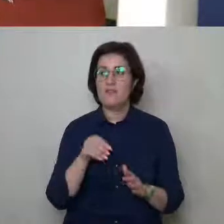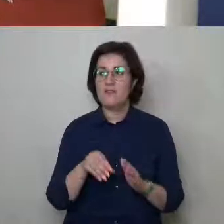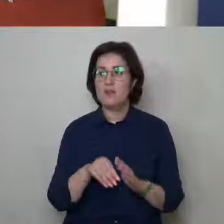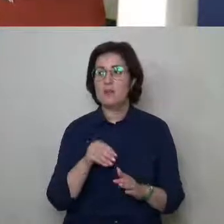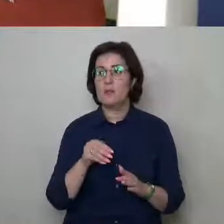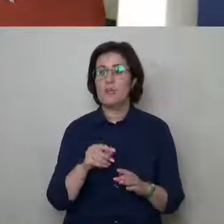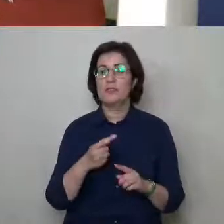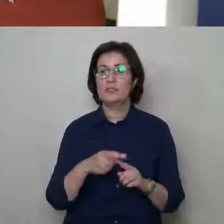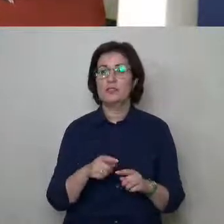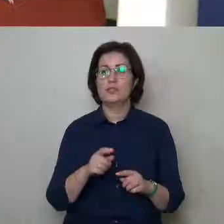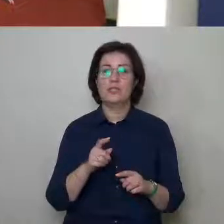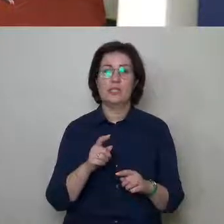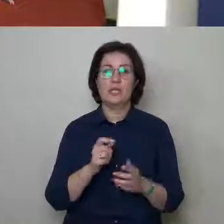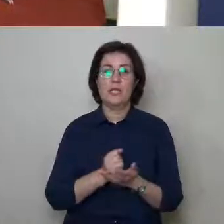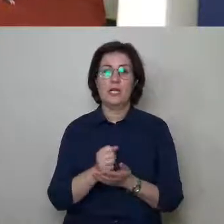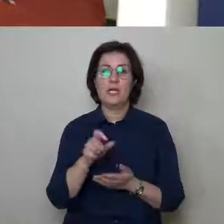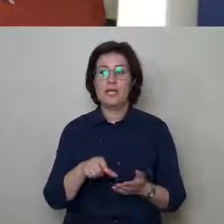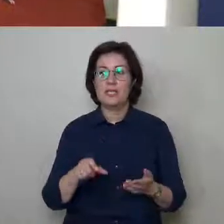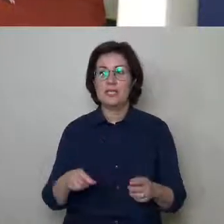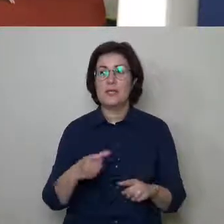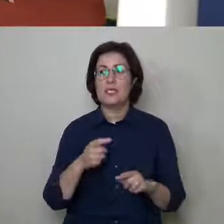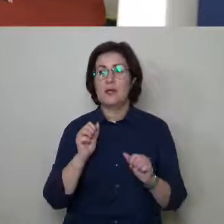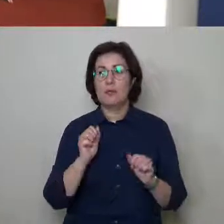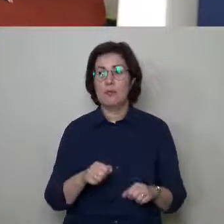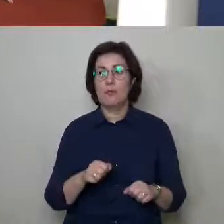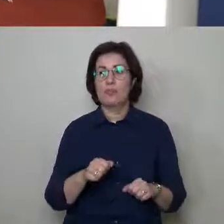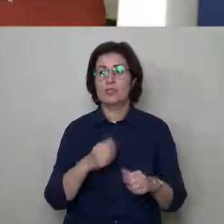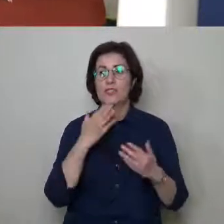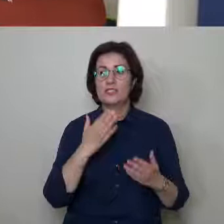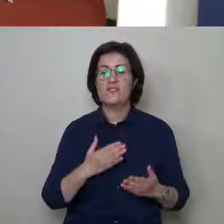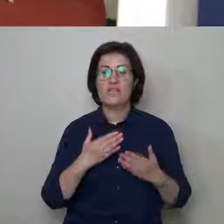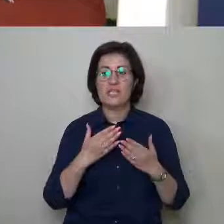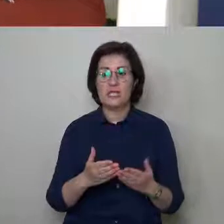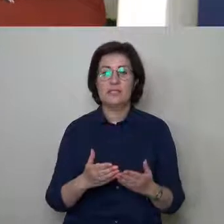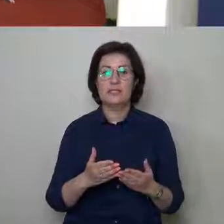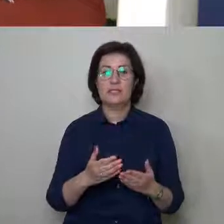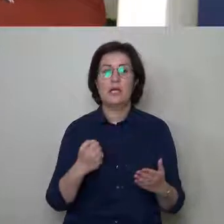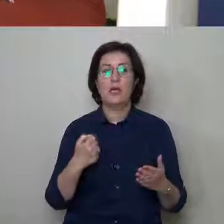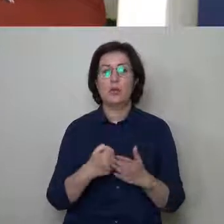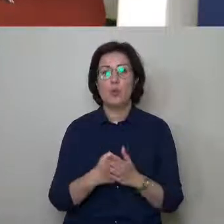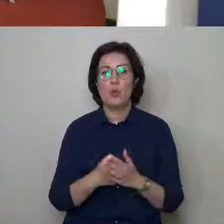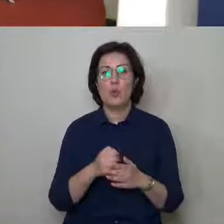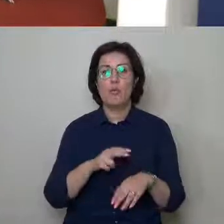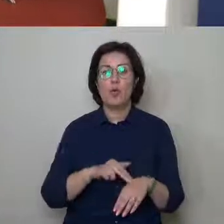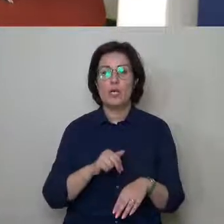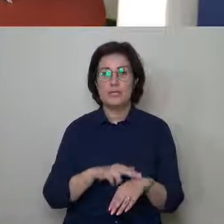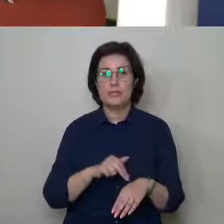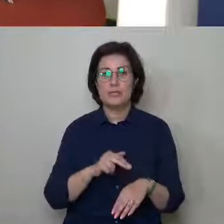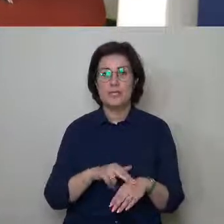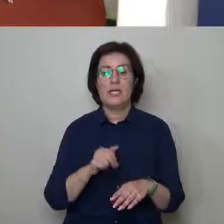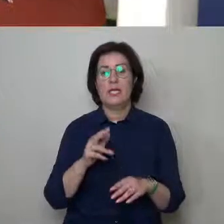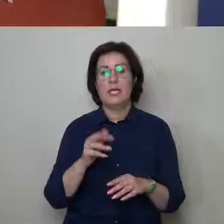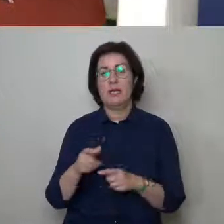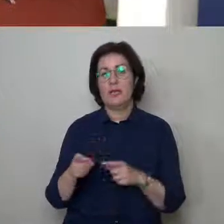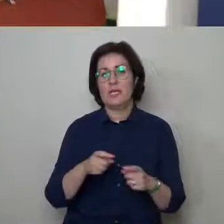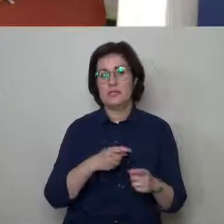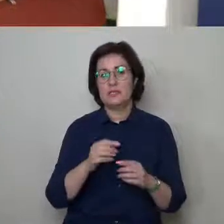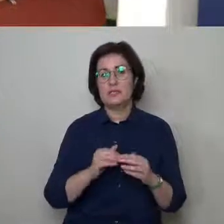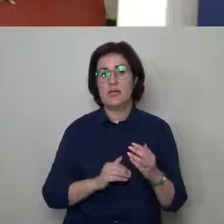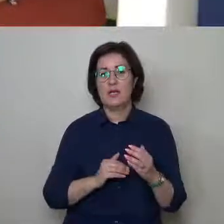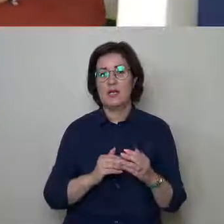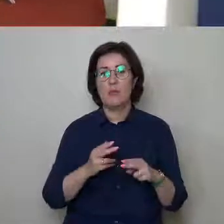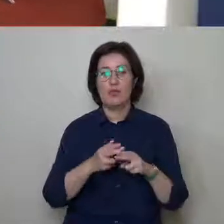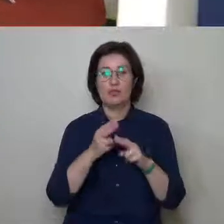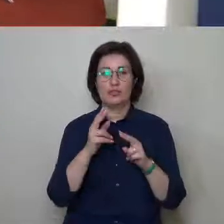with the court. However, if one violates the rights of a candidate or a voter, one can turn to the police and